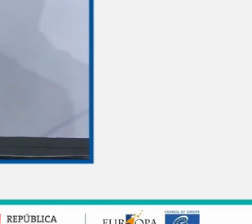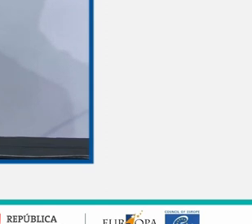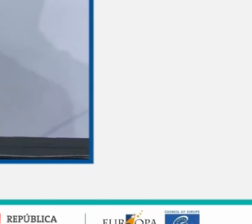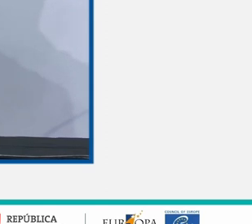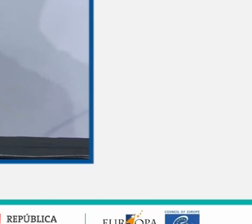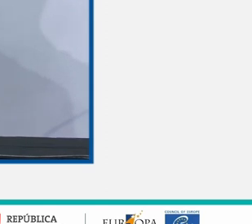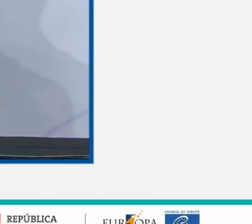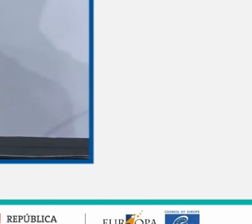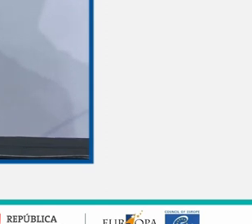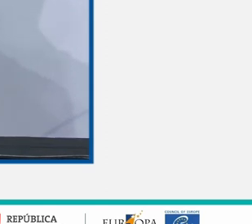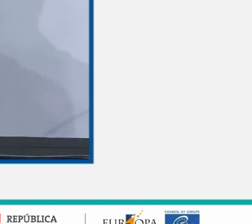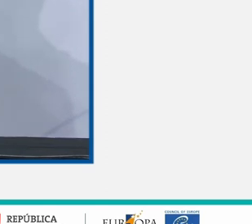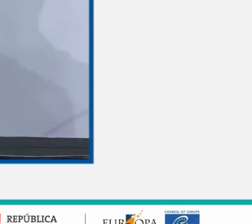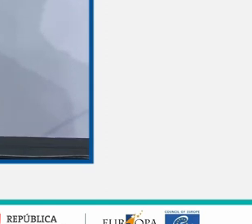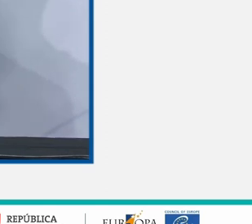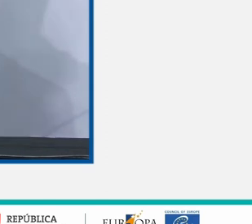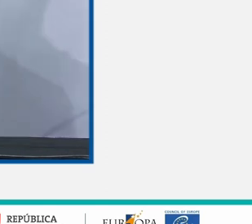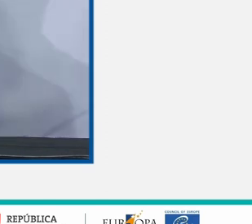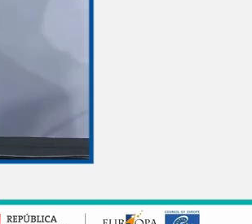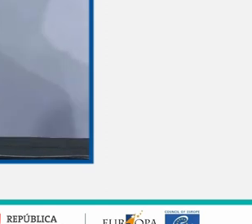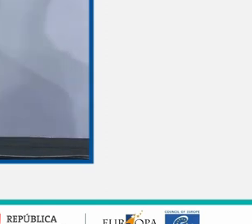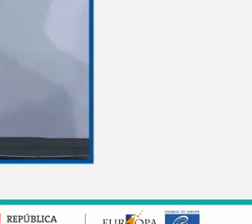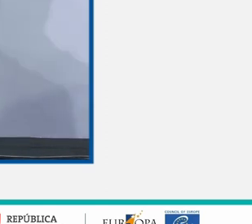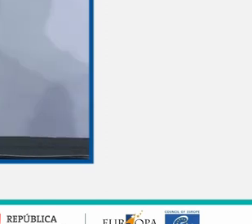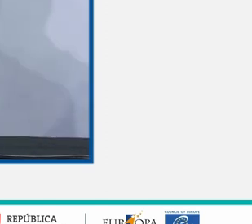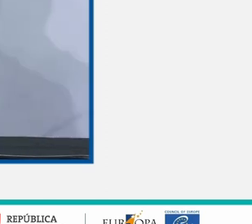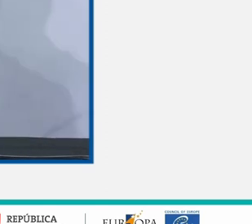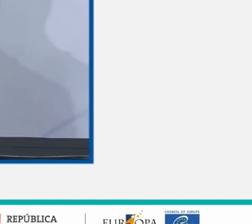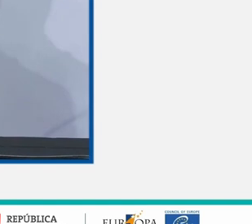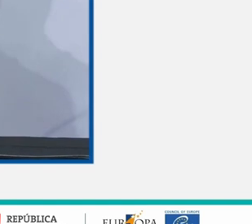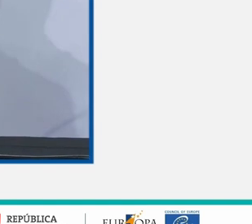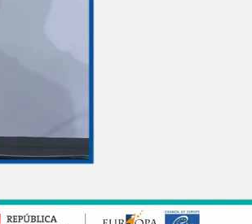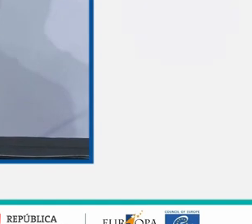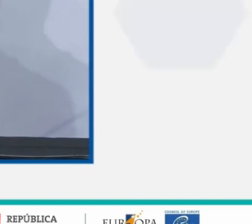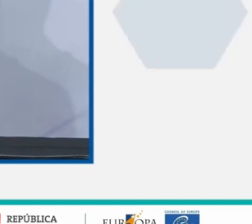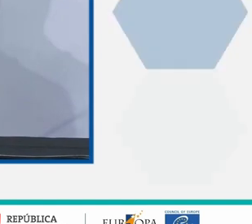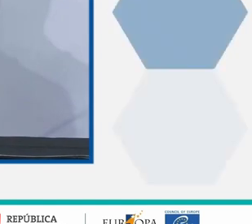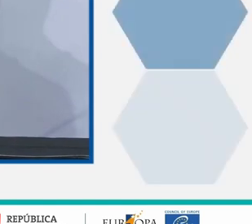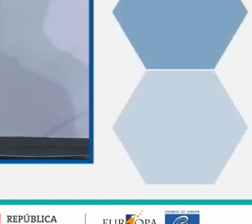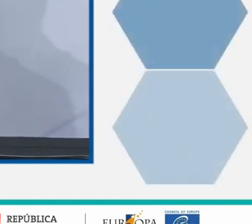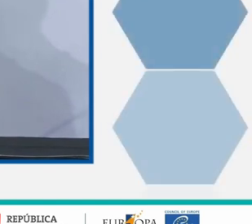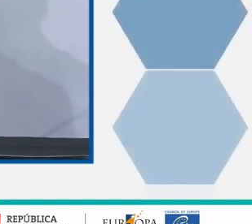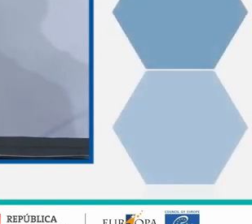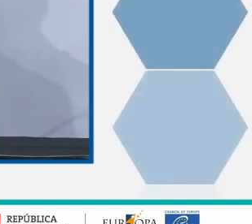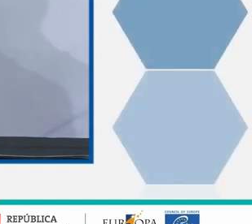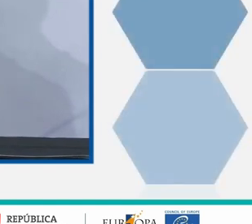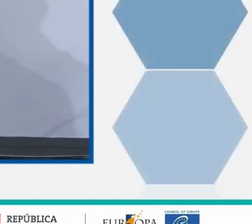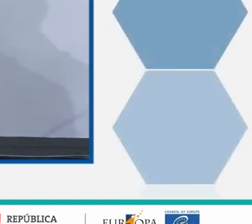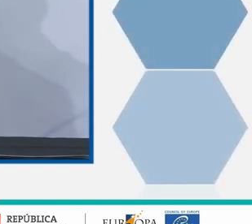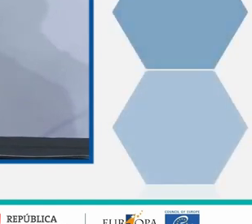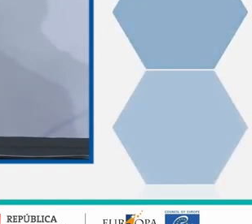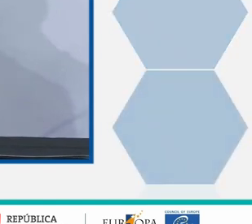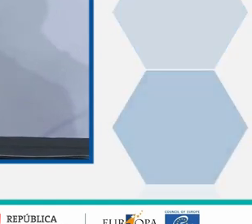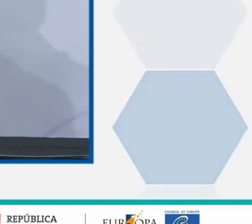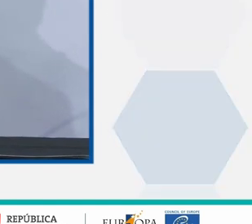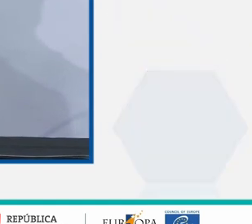So those of you who have been at the lunch ceremony have already basically get to